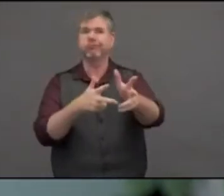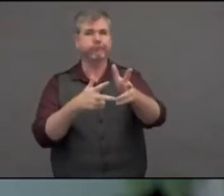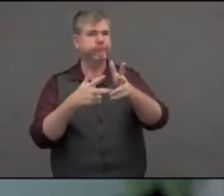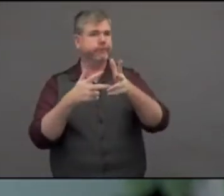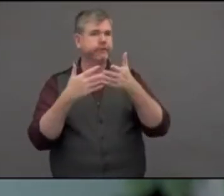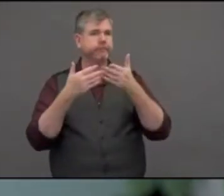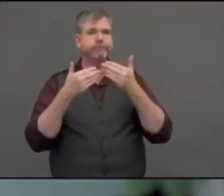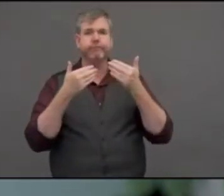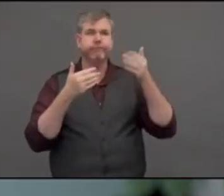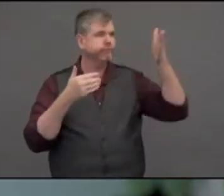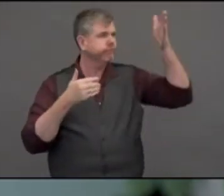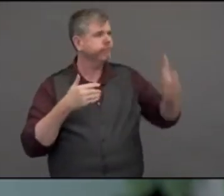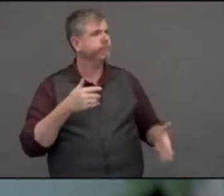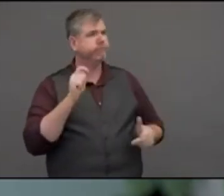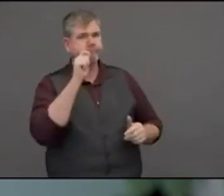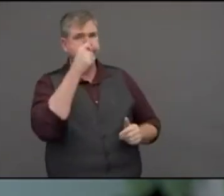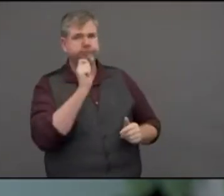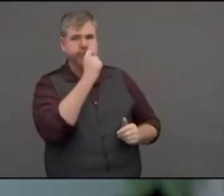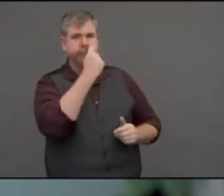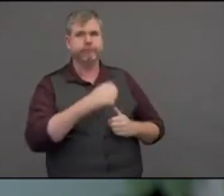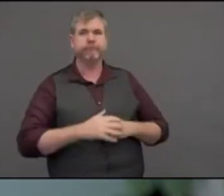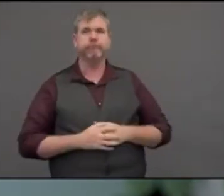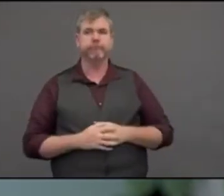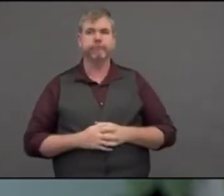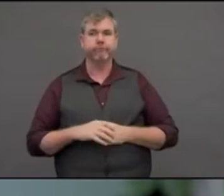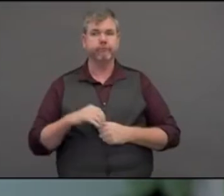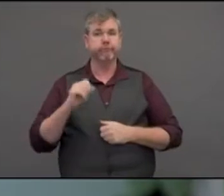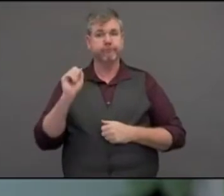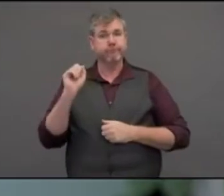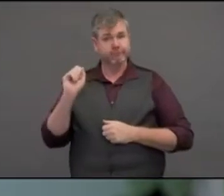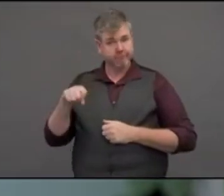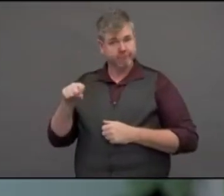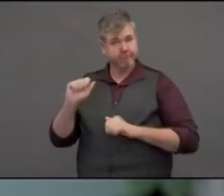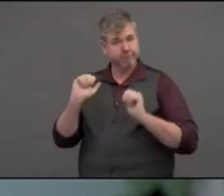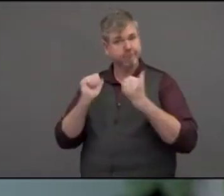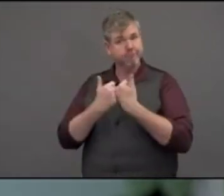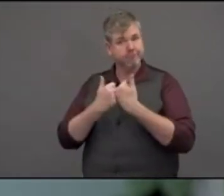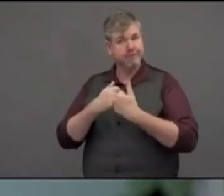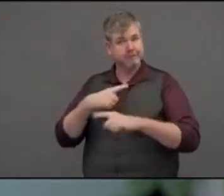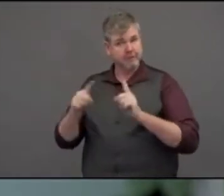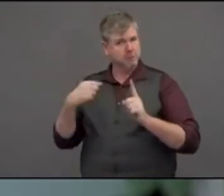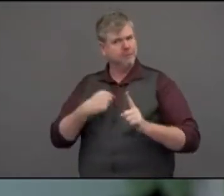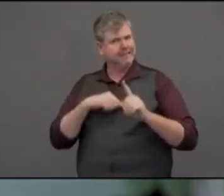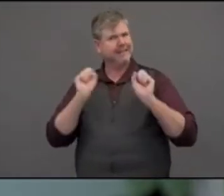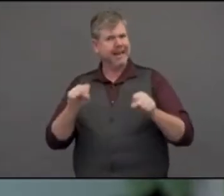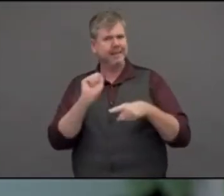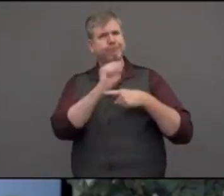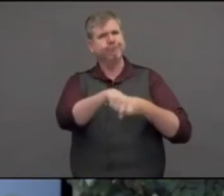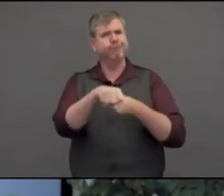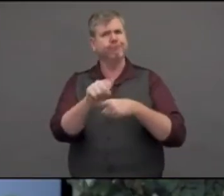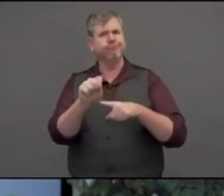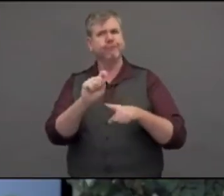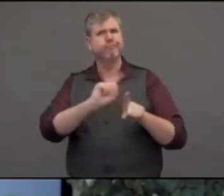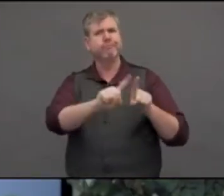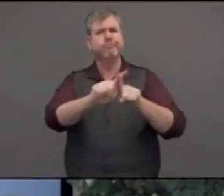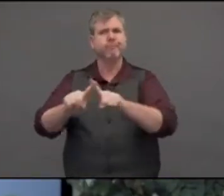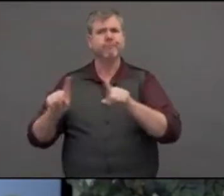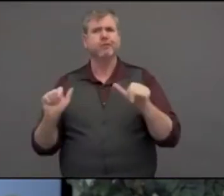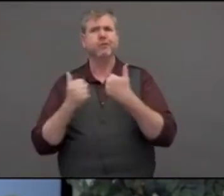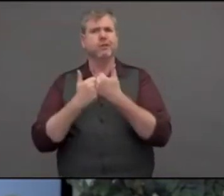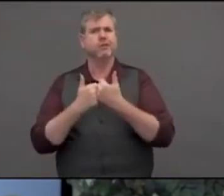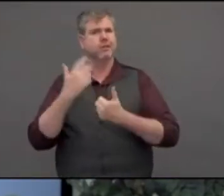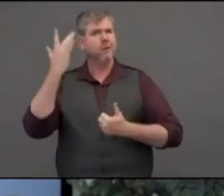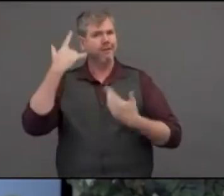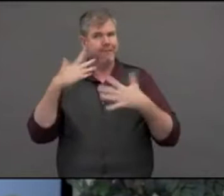they're absolutely challenges that can be overcome, and we know that because we are overcoming them. Now let's give